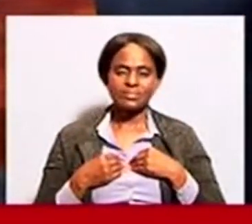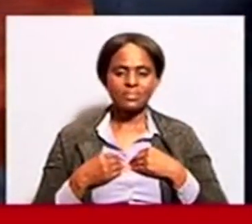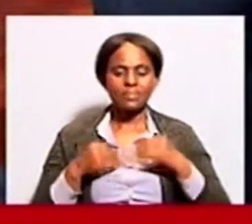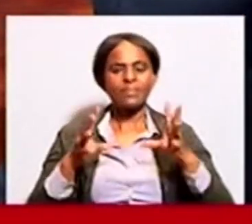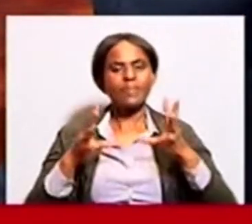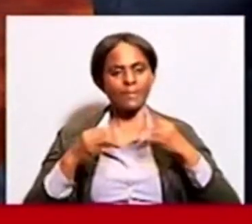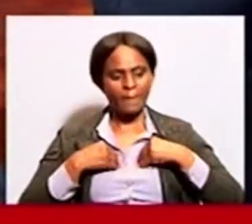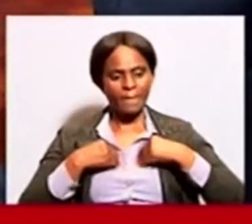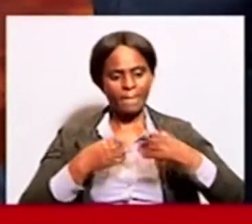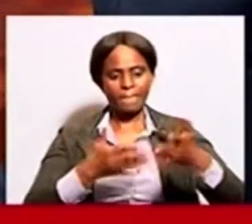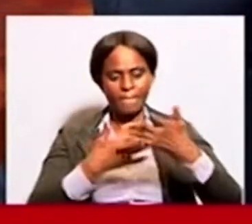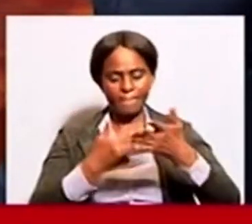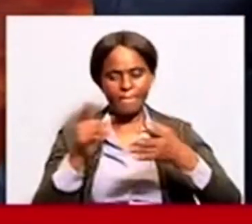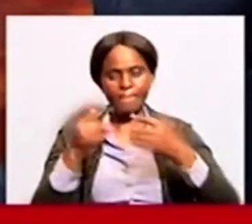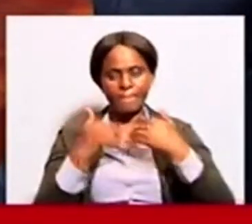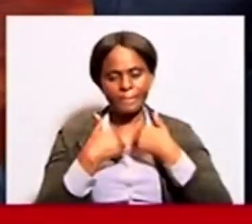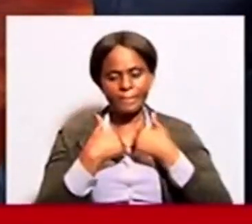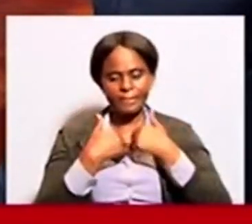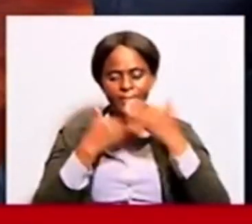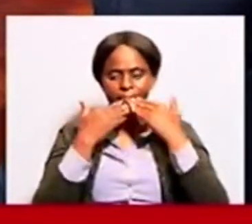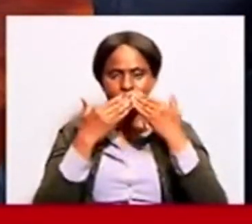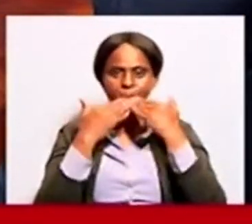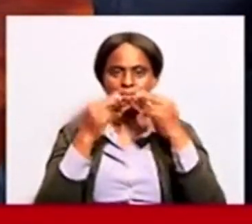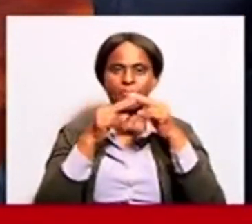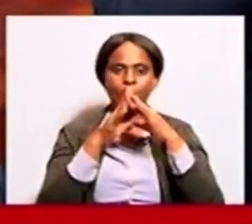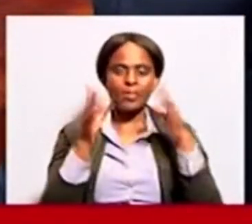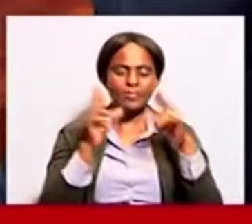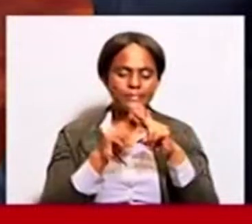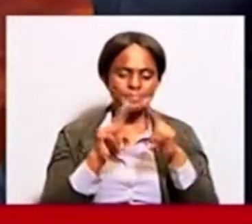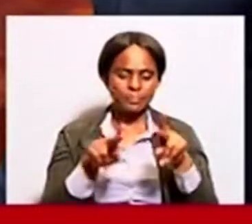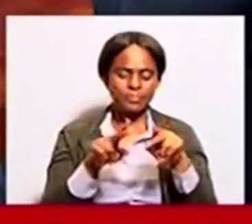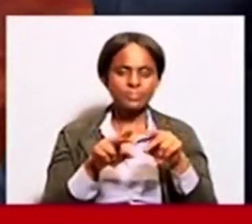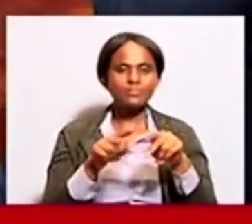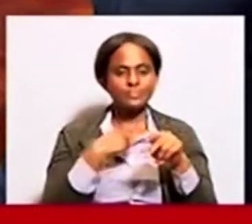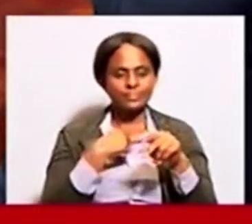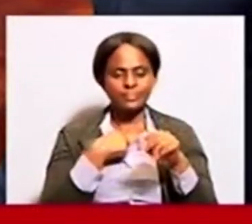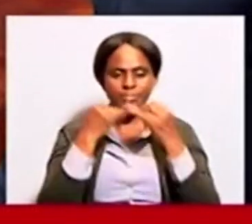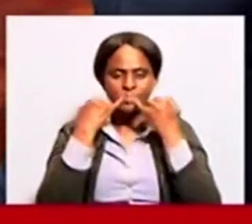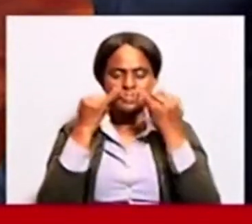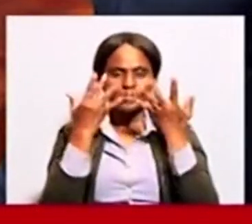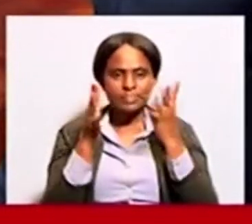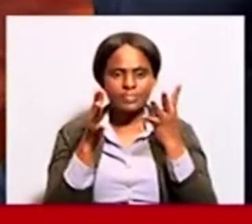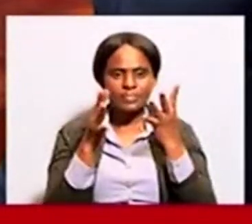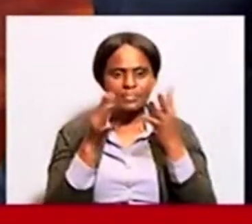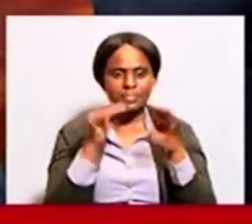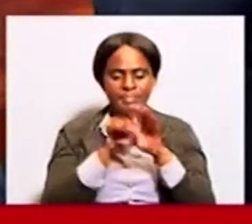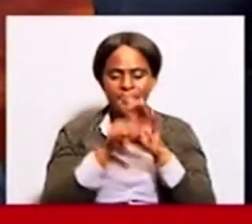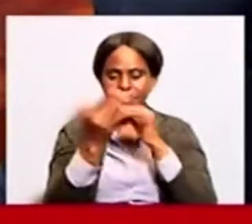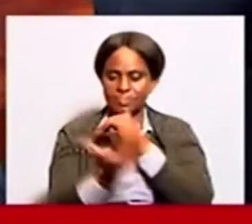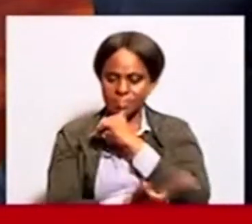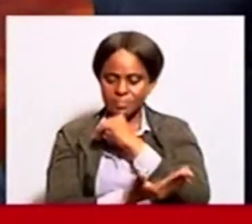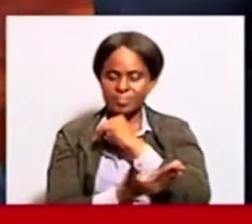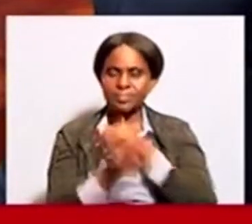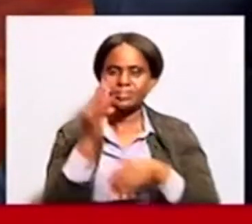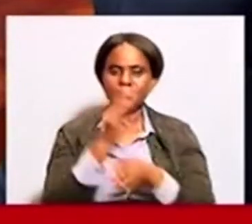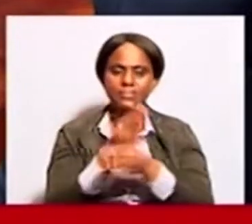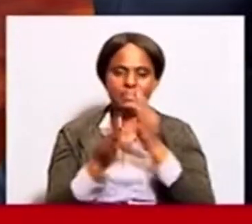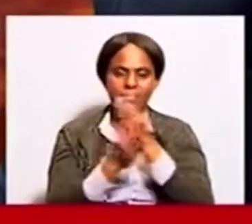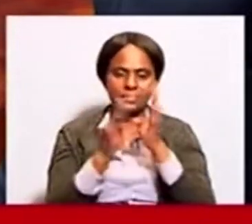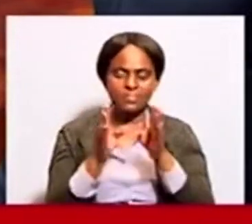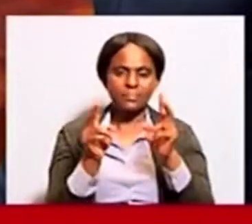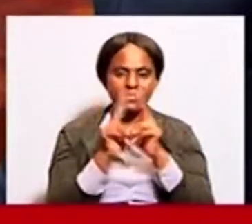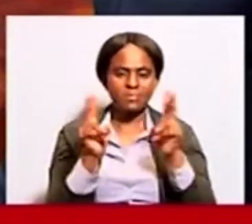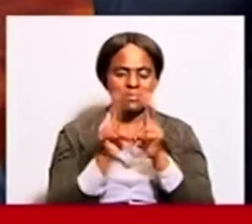acknowledged document? Thank you very much, Chair. As well, like I mentioned in the preamble, that the contractor was